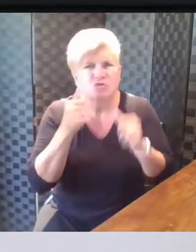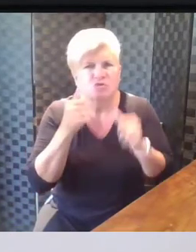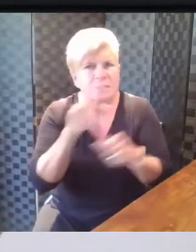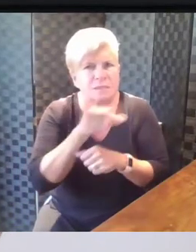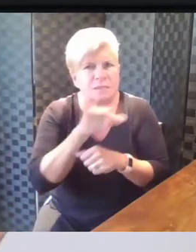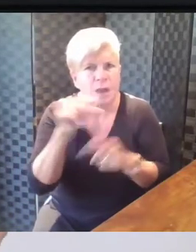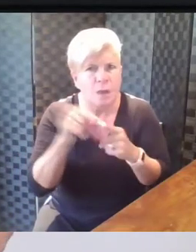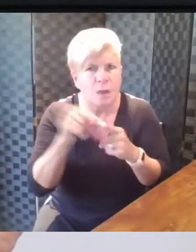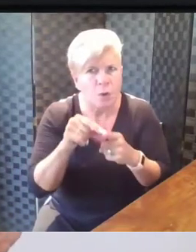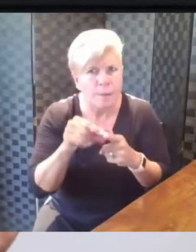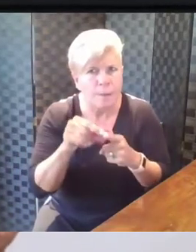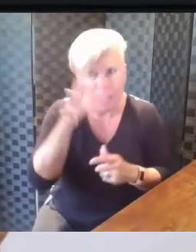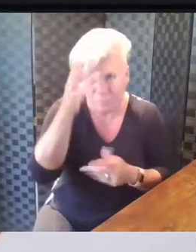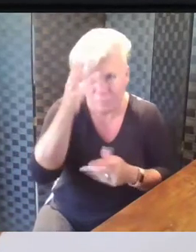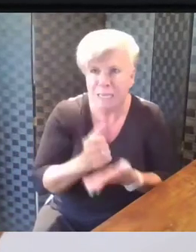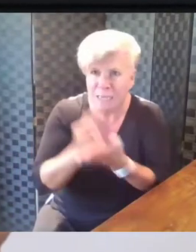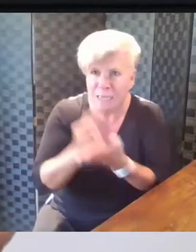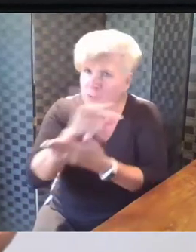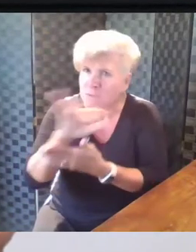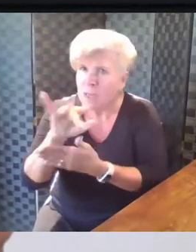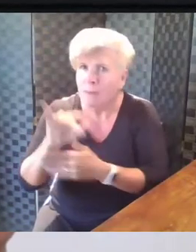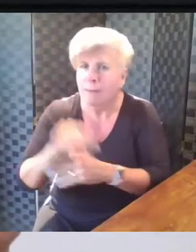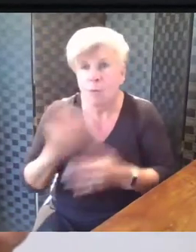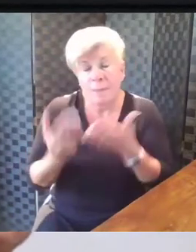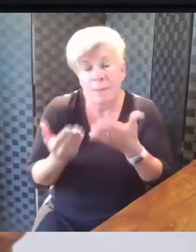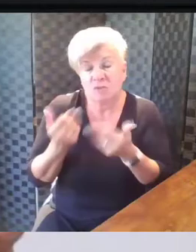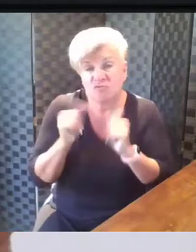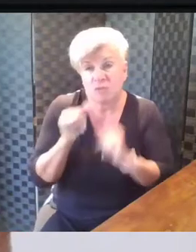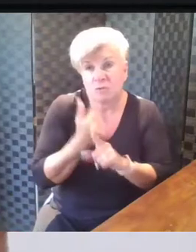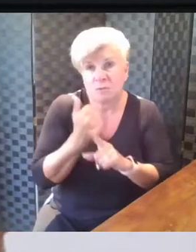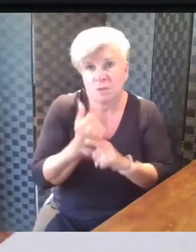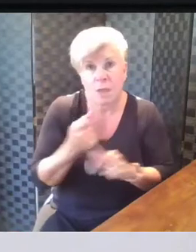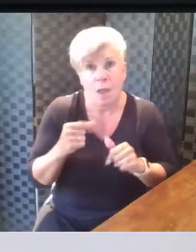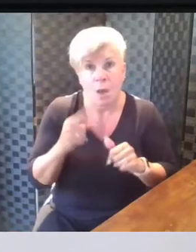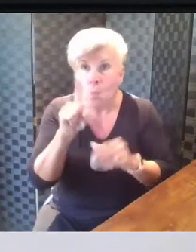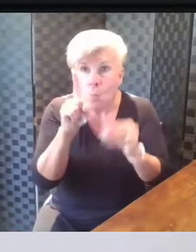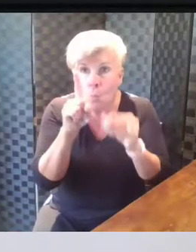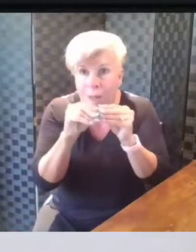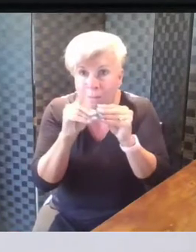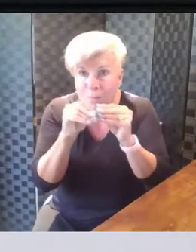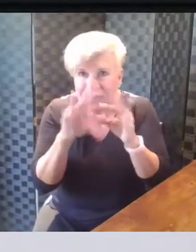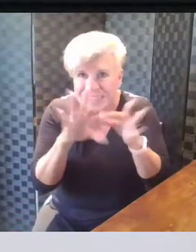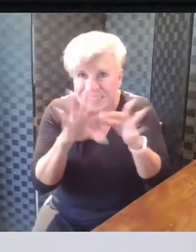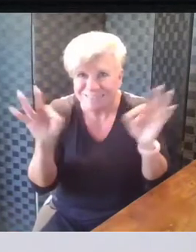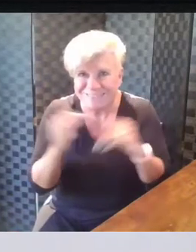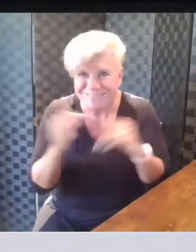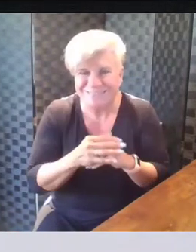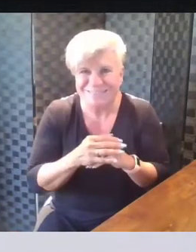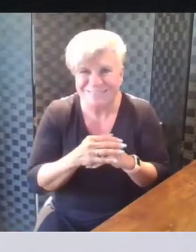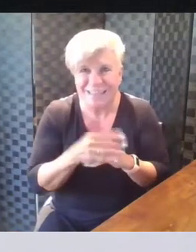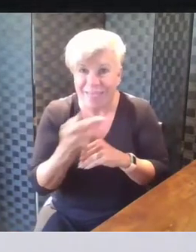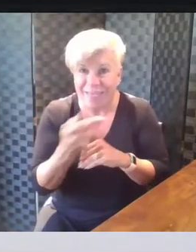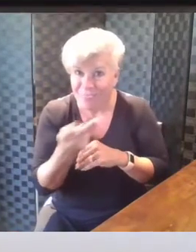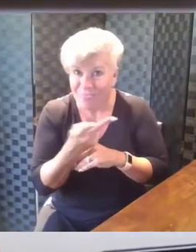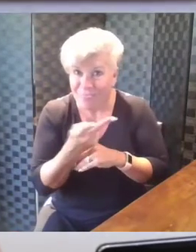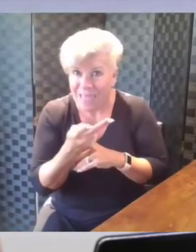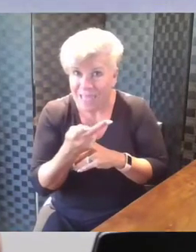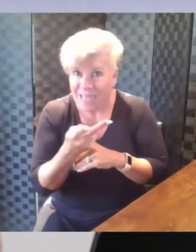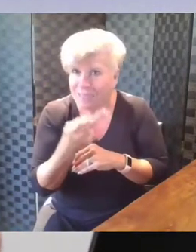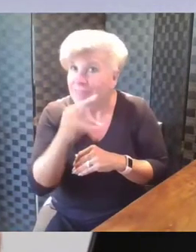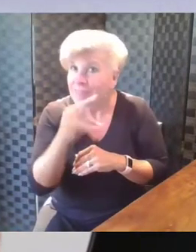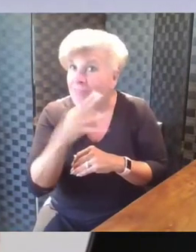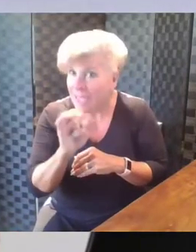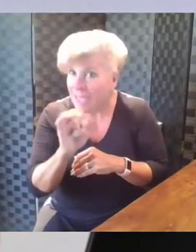have a parent help you, but maybe you could just try it on your own. I think I'm going to keep going. I've got one more sentence left. They, do you know that